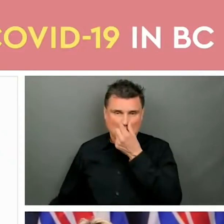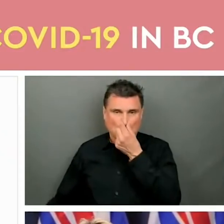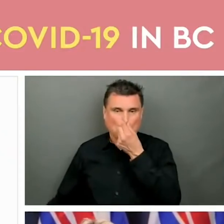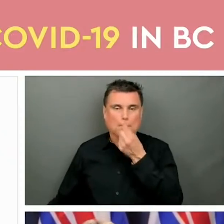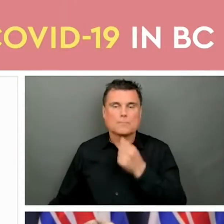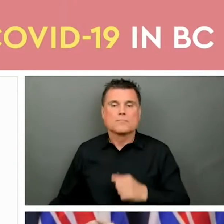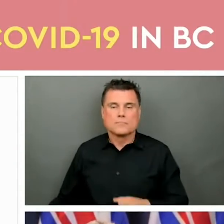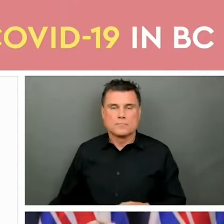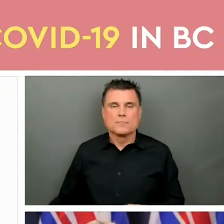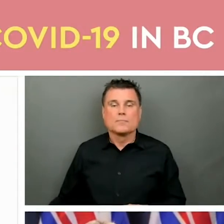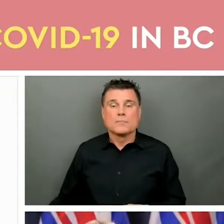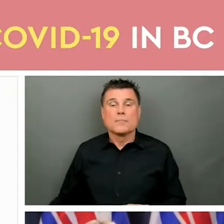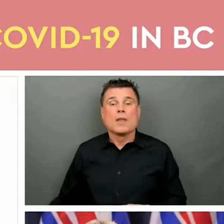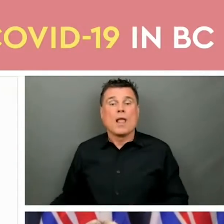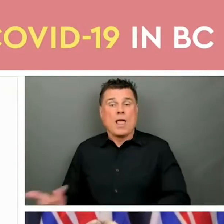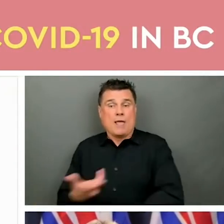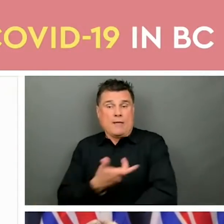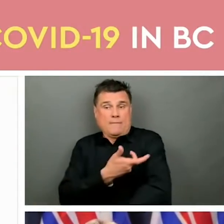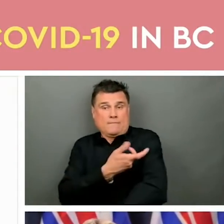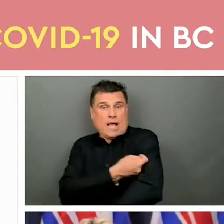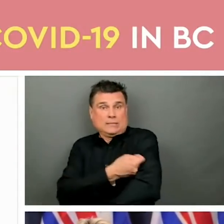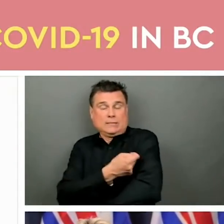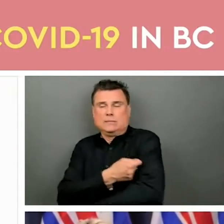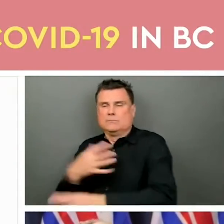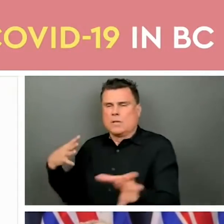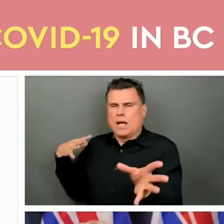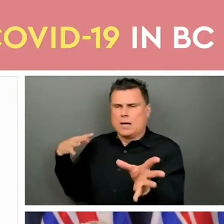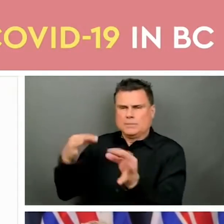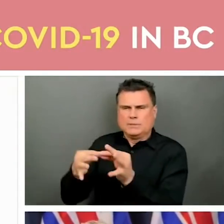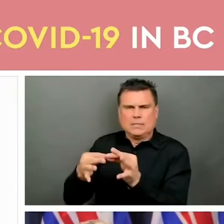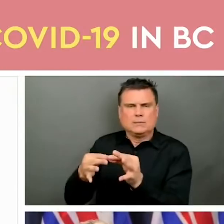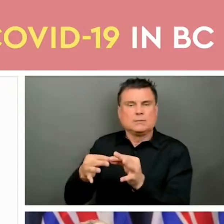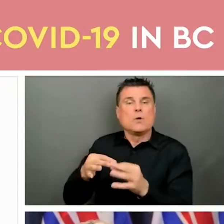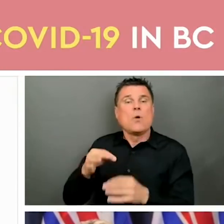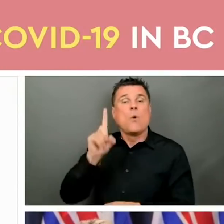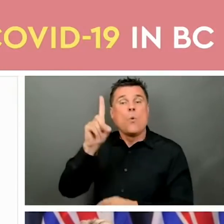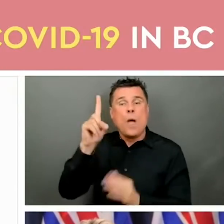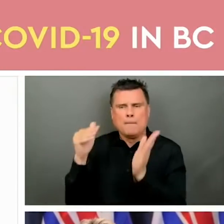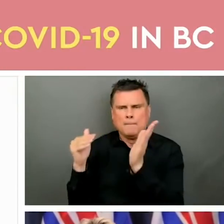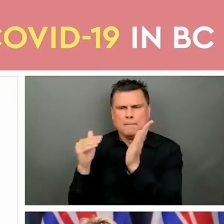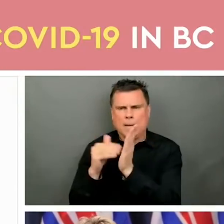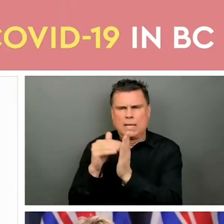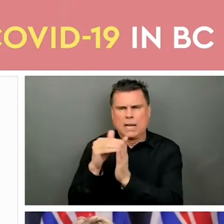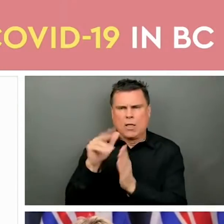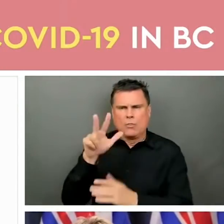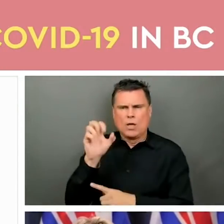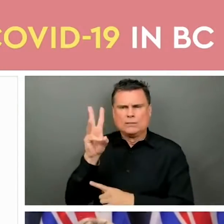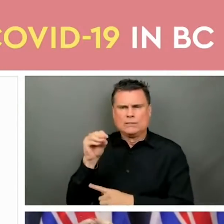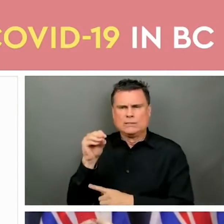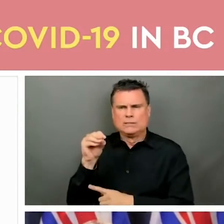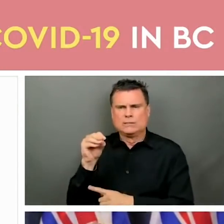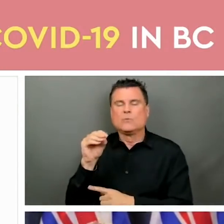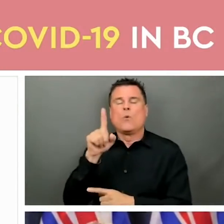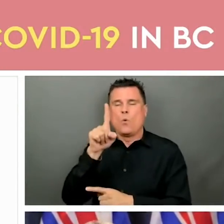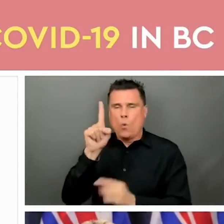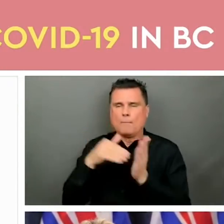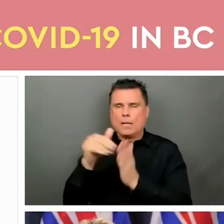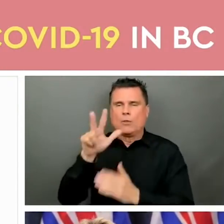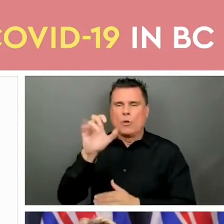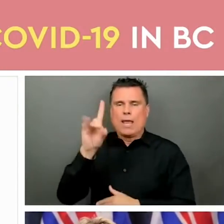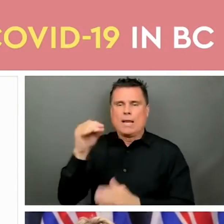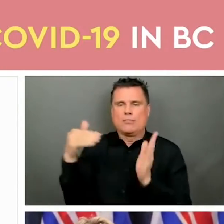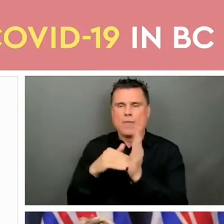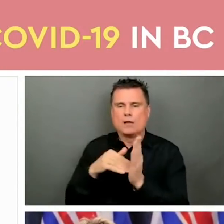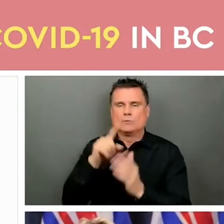1,380,160 doses of all 3 COVID-19 vaccines in British Columbia, and that remains an important part of our